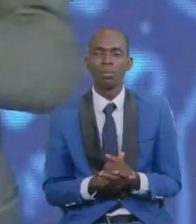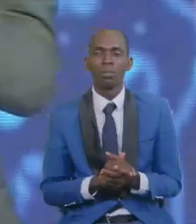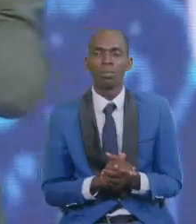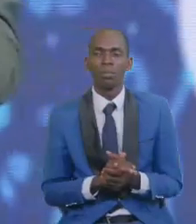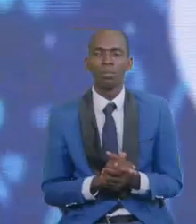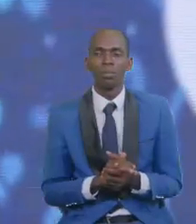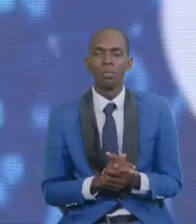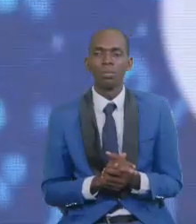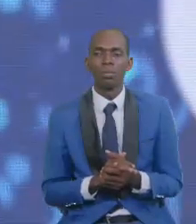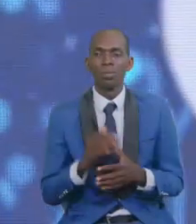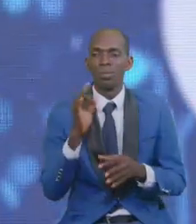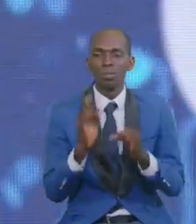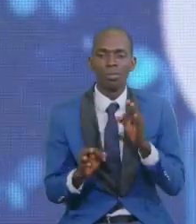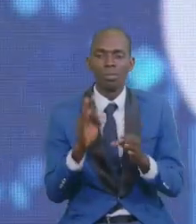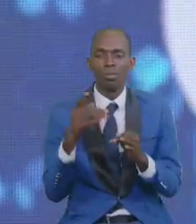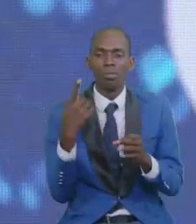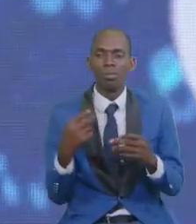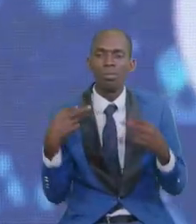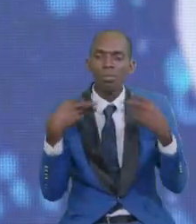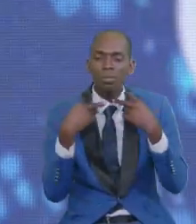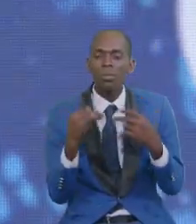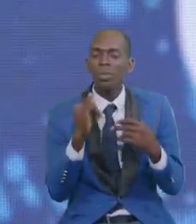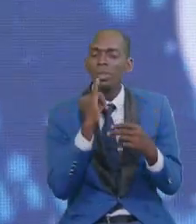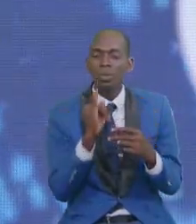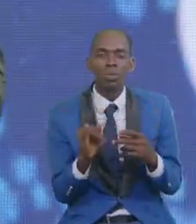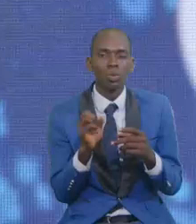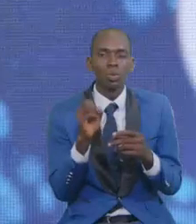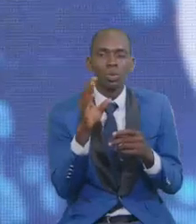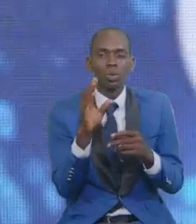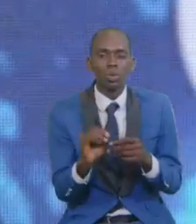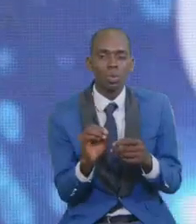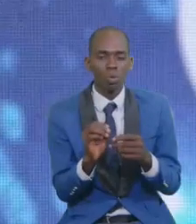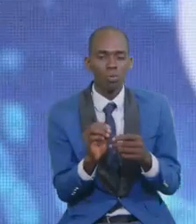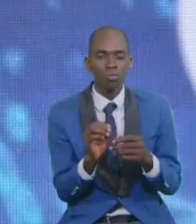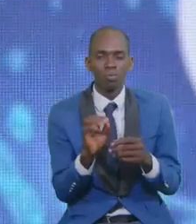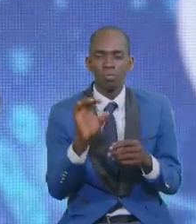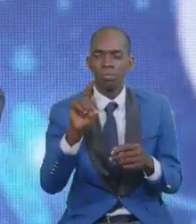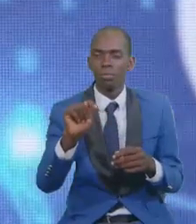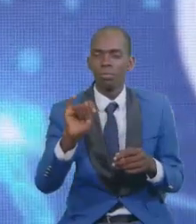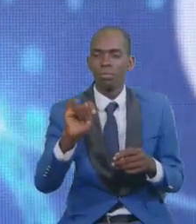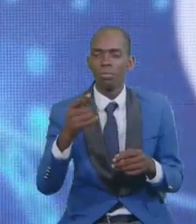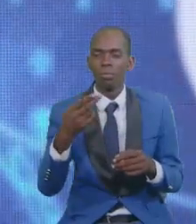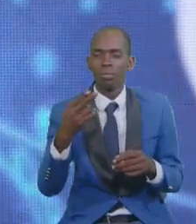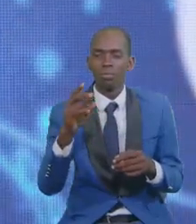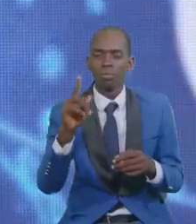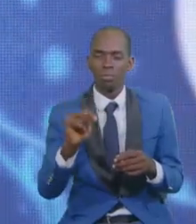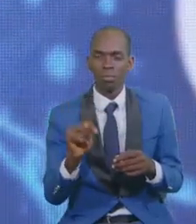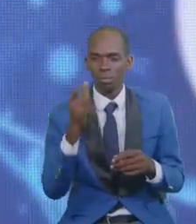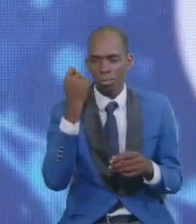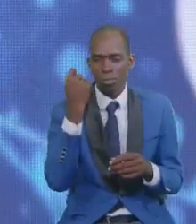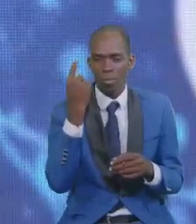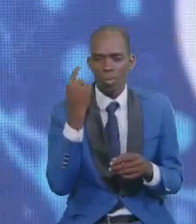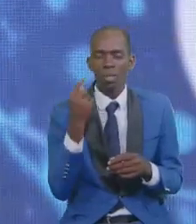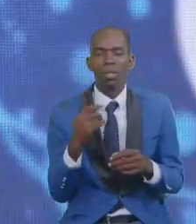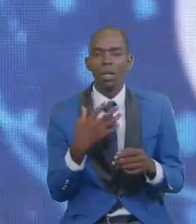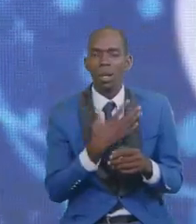if the yoke is too tight, if the person that puts the yoke is thinking of himself or